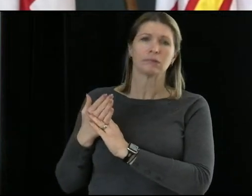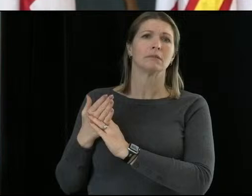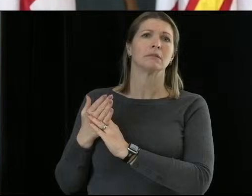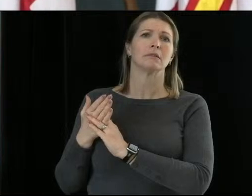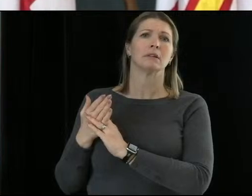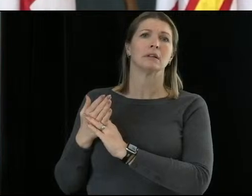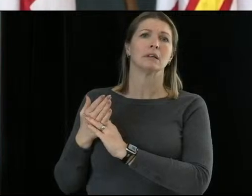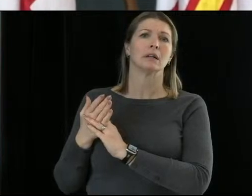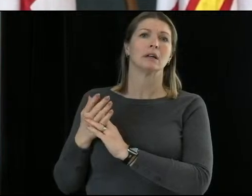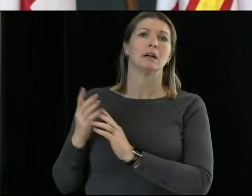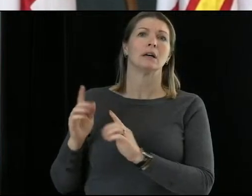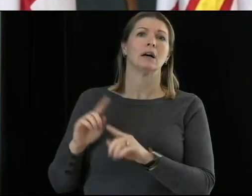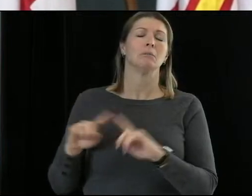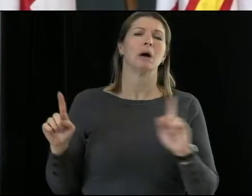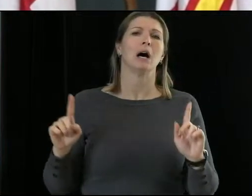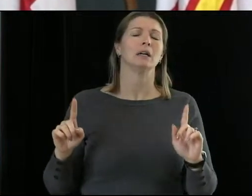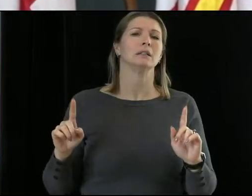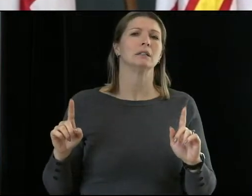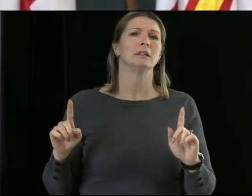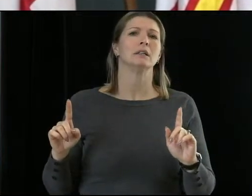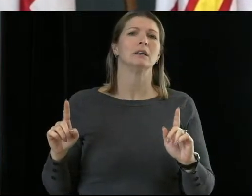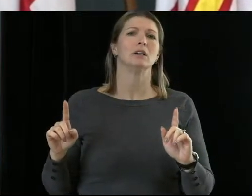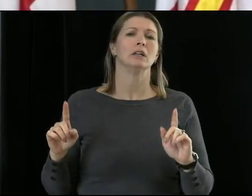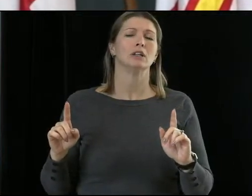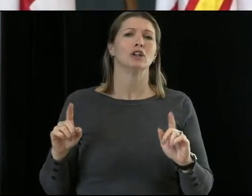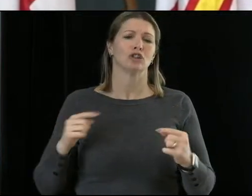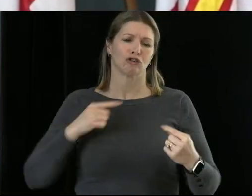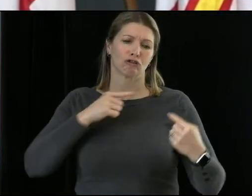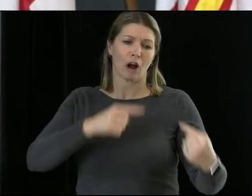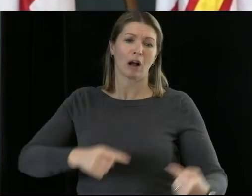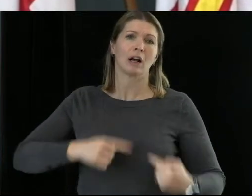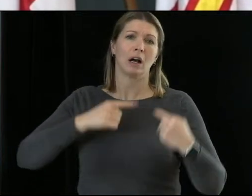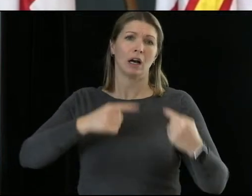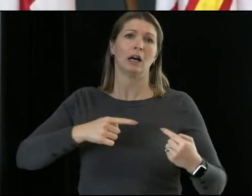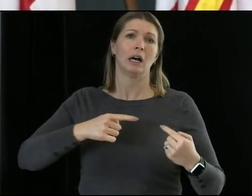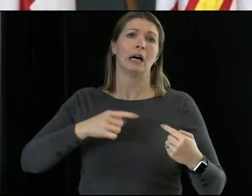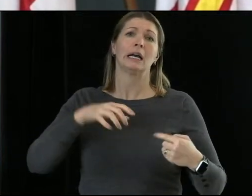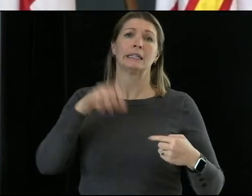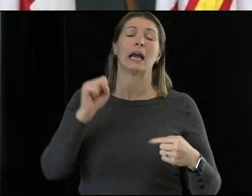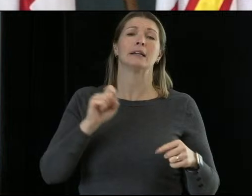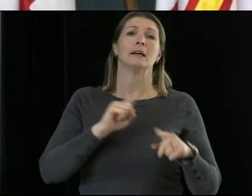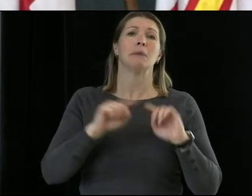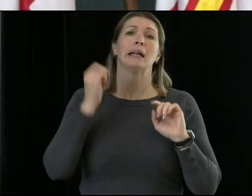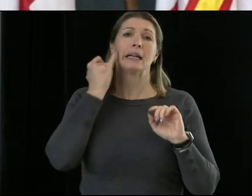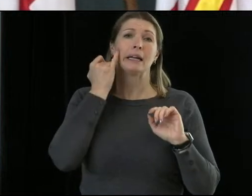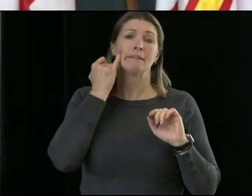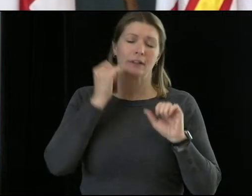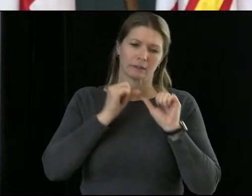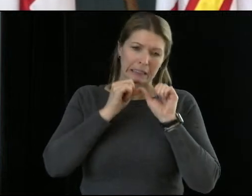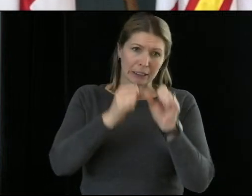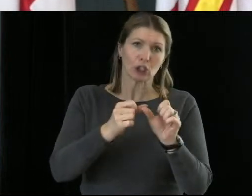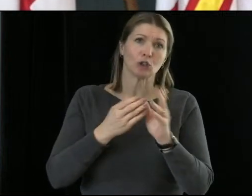faced, has forged a path for all those who feel unseen, unheard, and